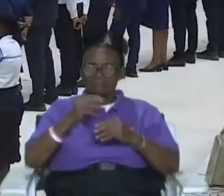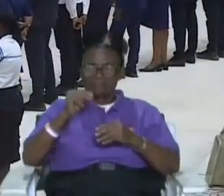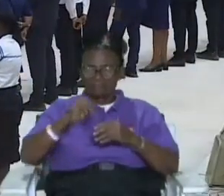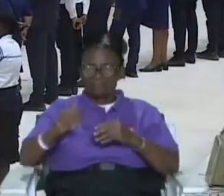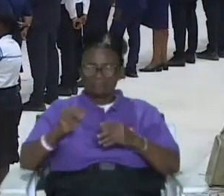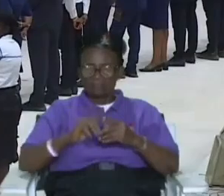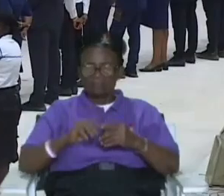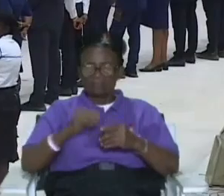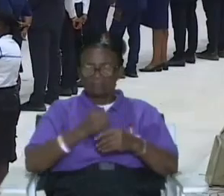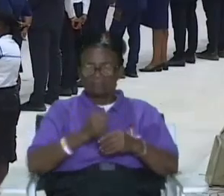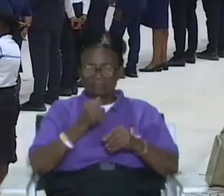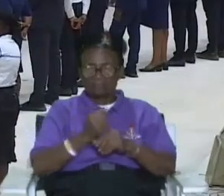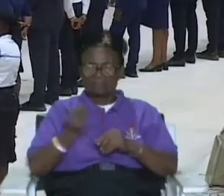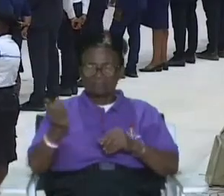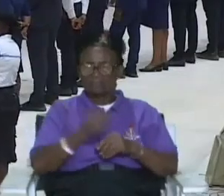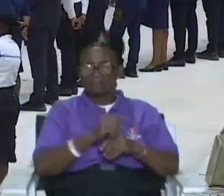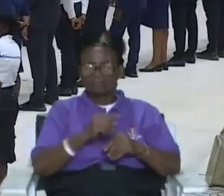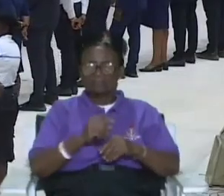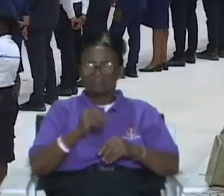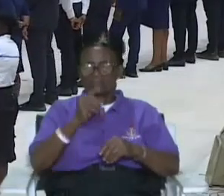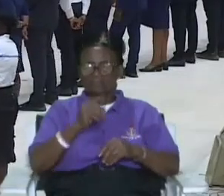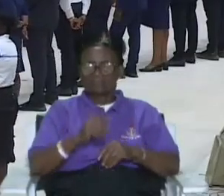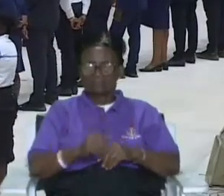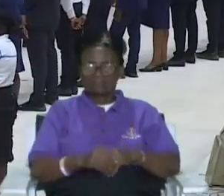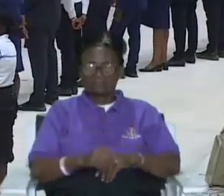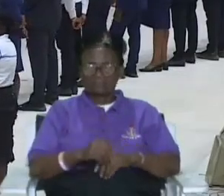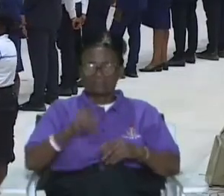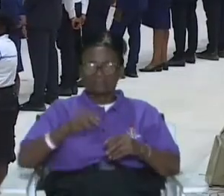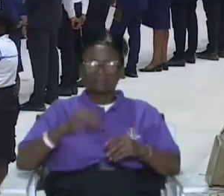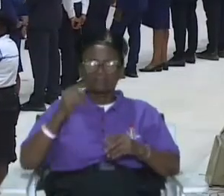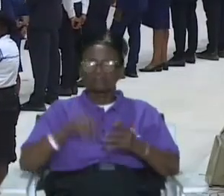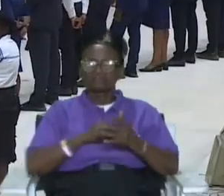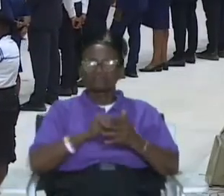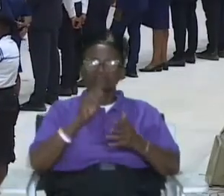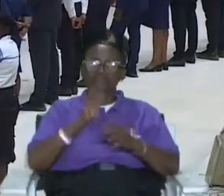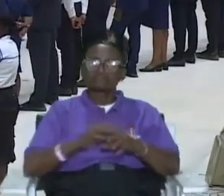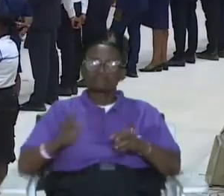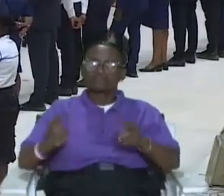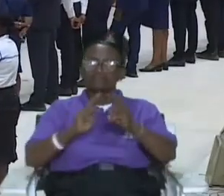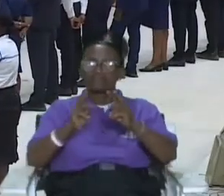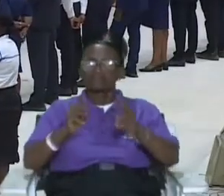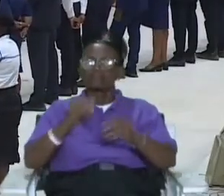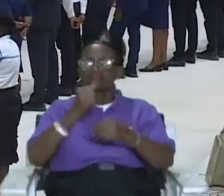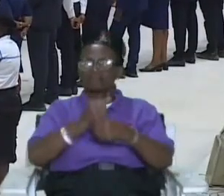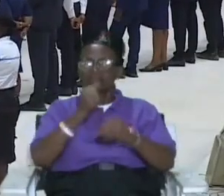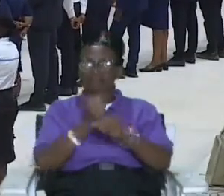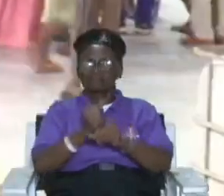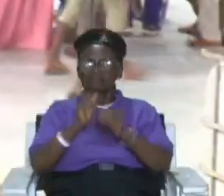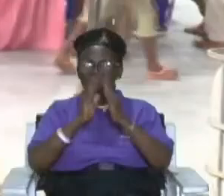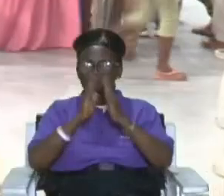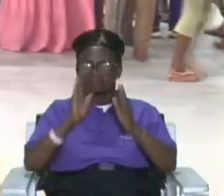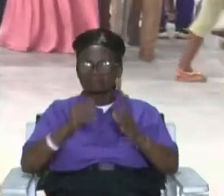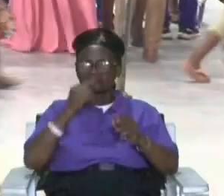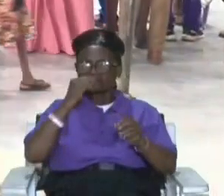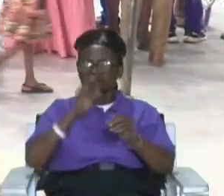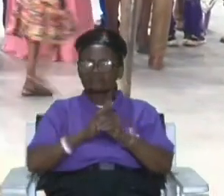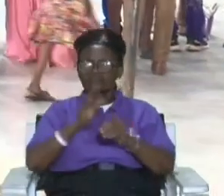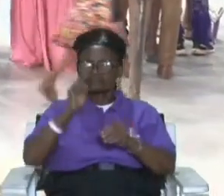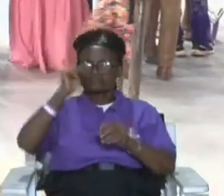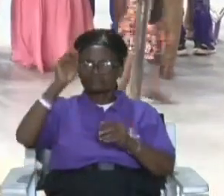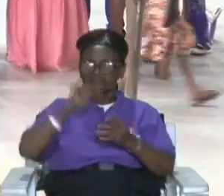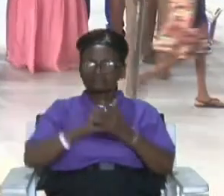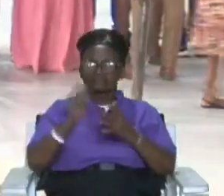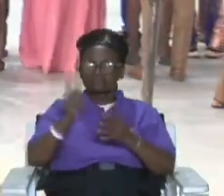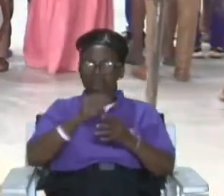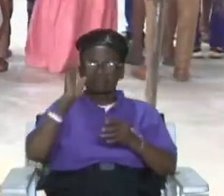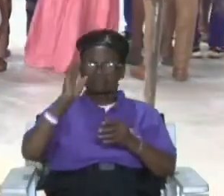Pray. Those of you on the way, pray the same prayer. Promise him that you will serve him from now on. But that it should